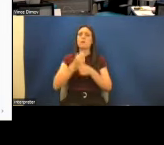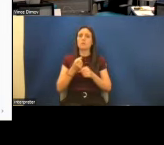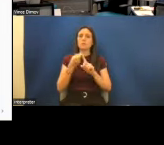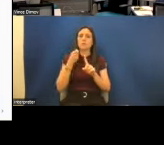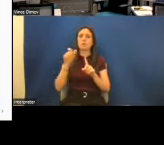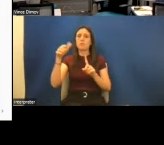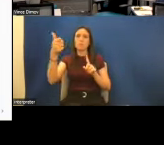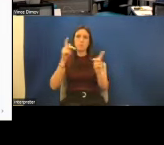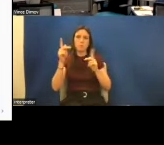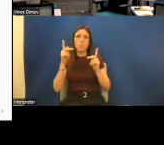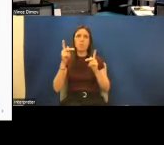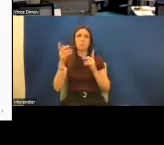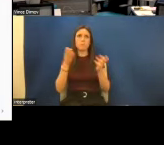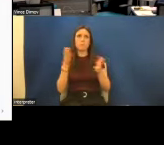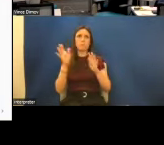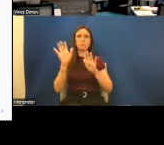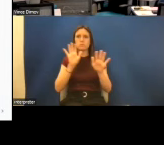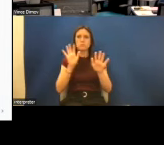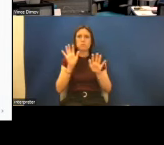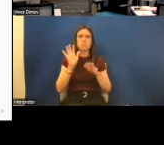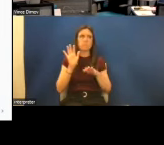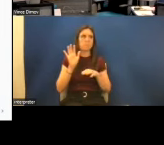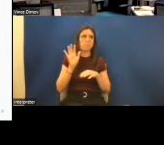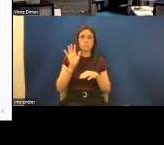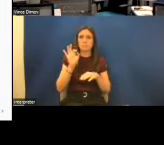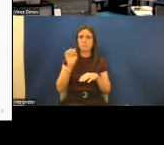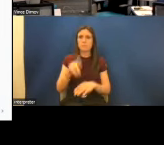who have administered them or use them in any of your, okay.